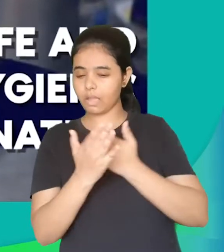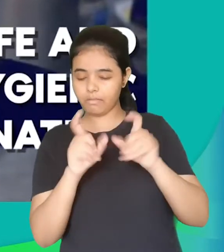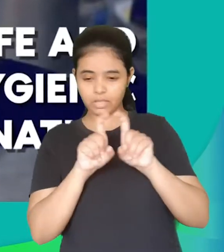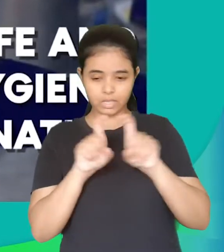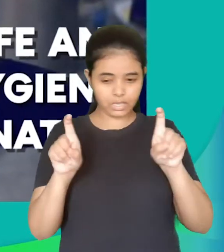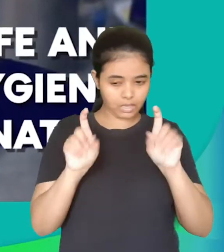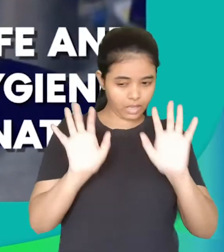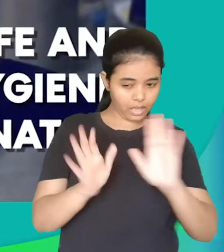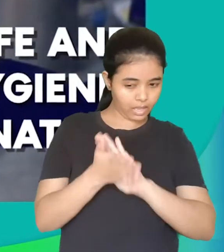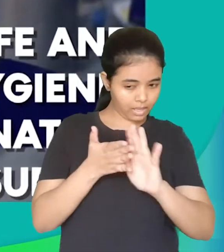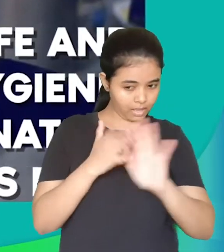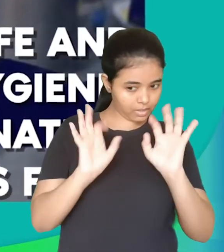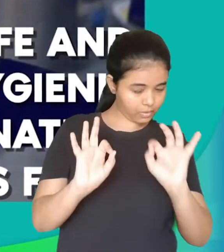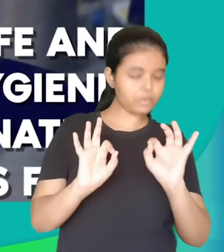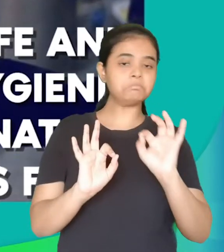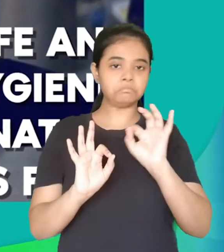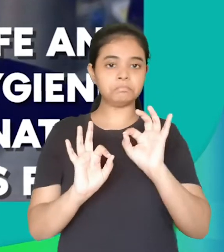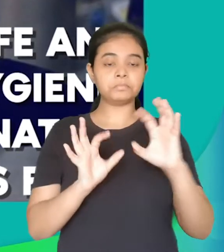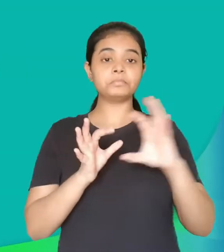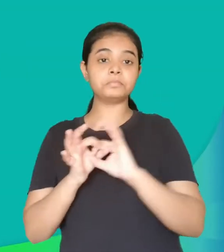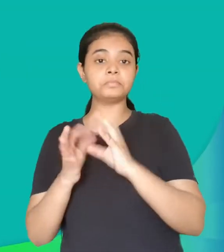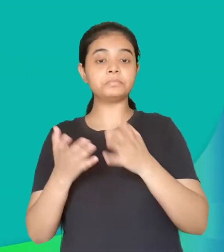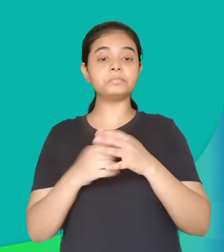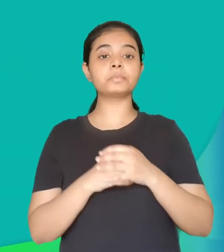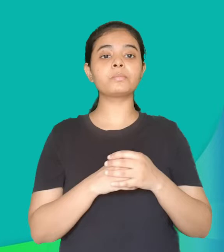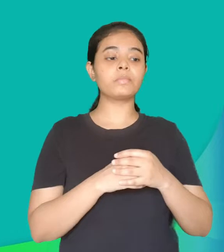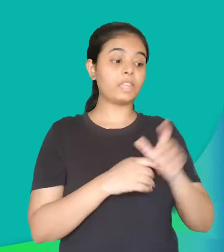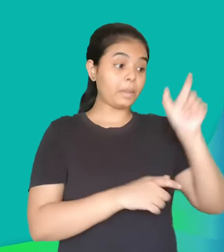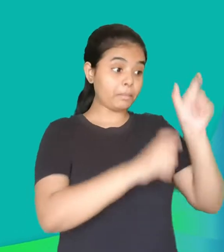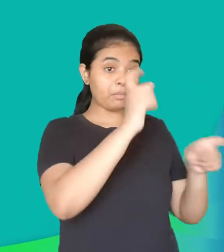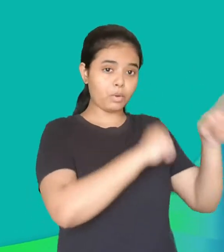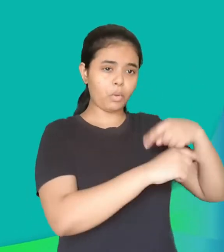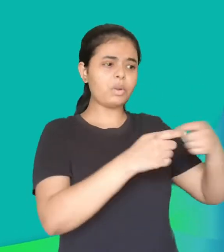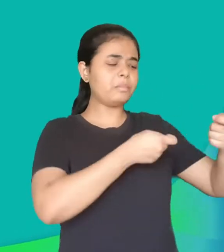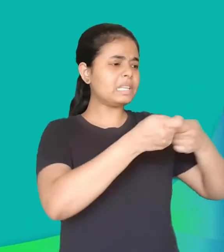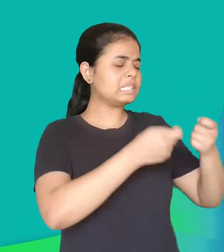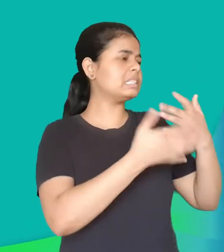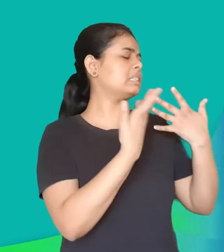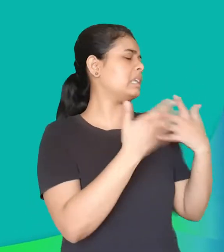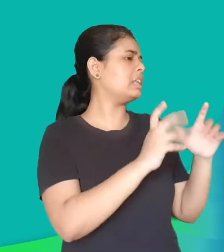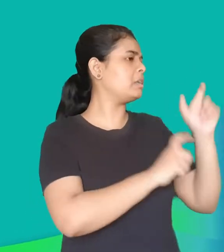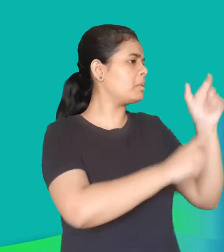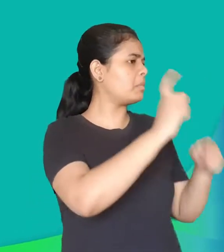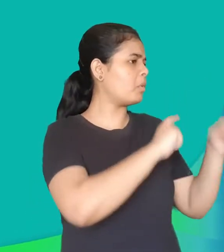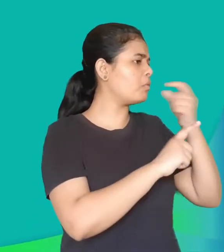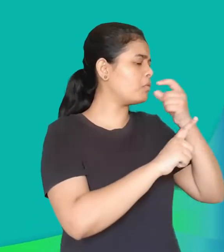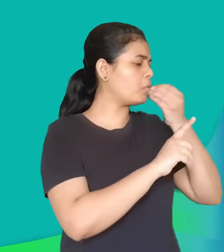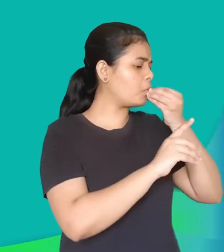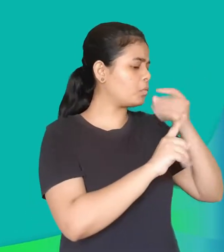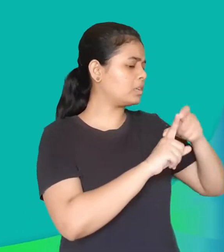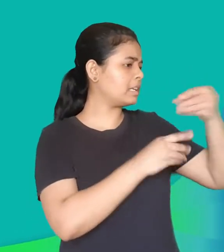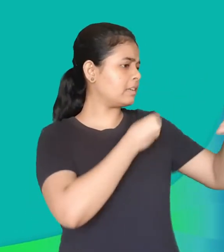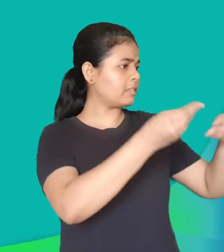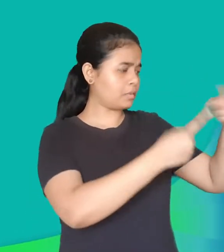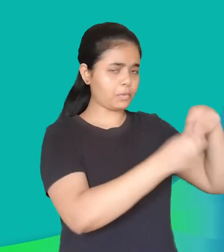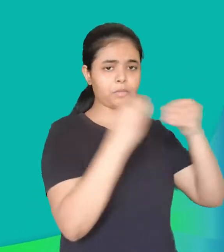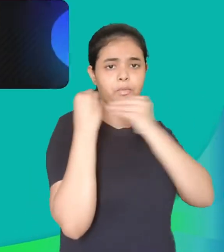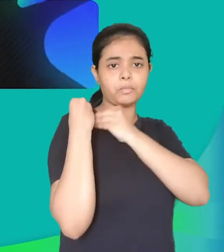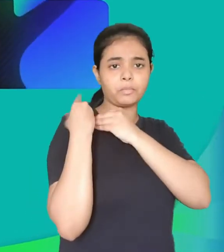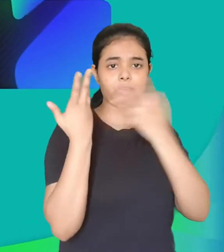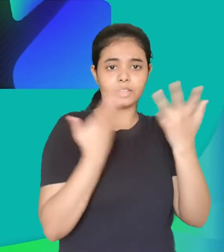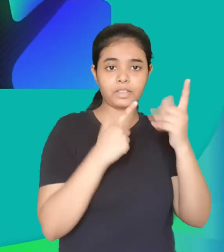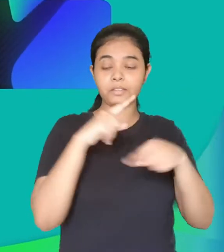and hygienic donation of surplus food. Responsibilities of food business owners or food